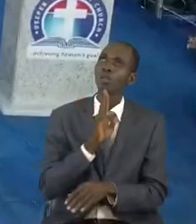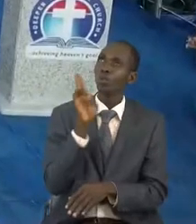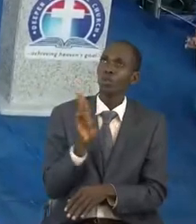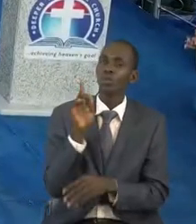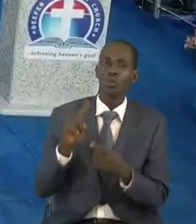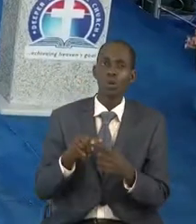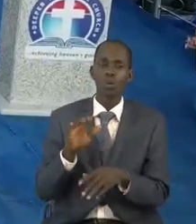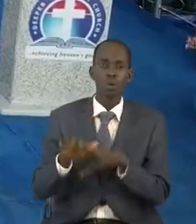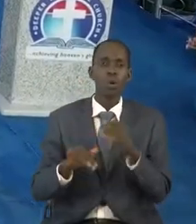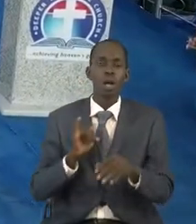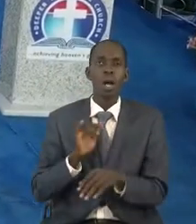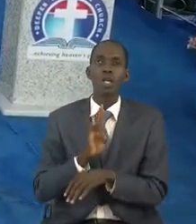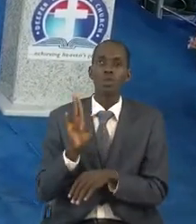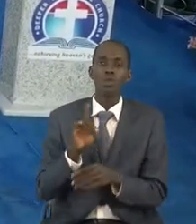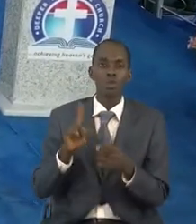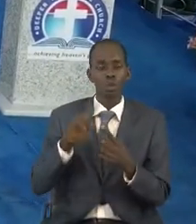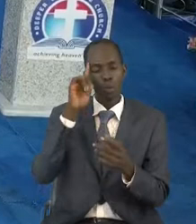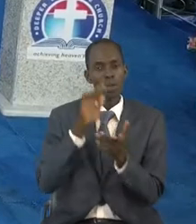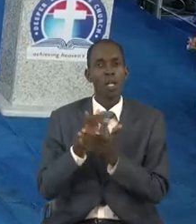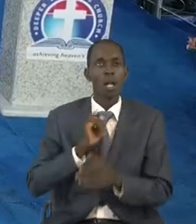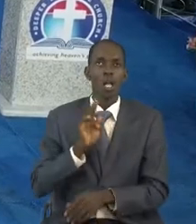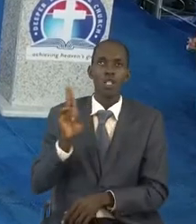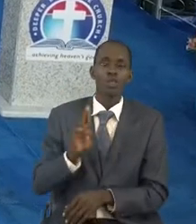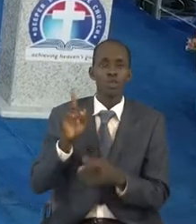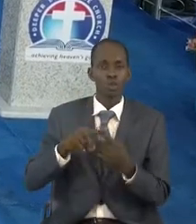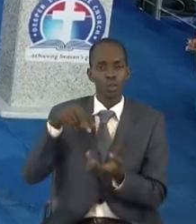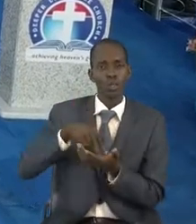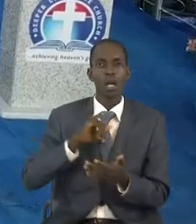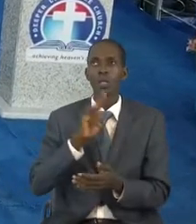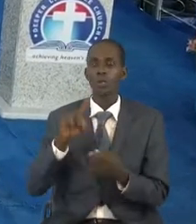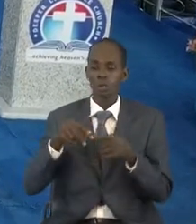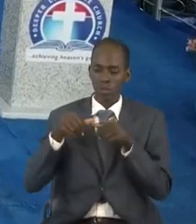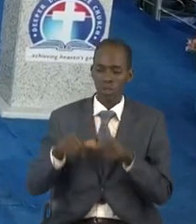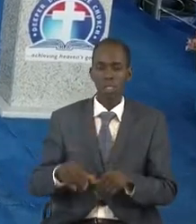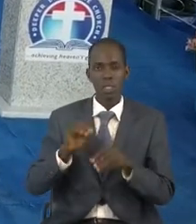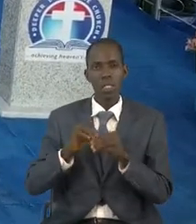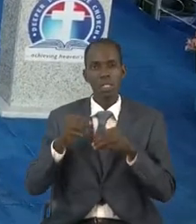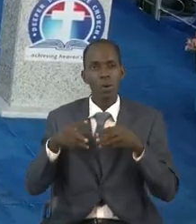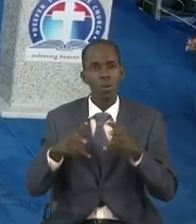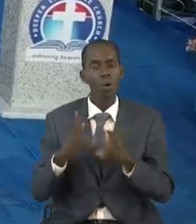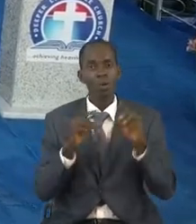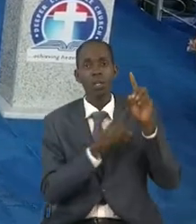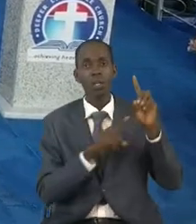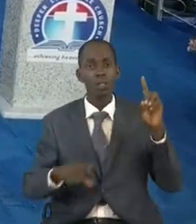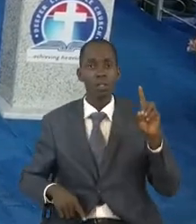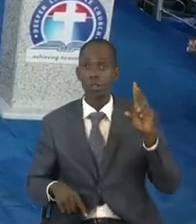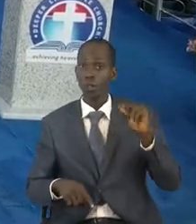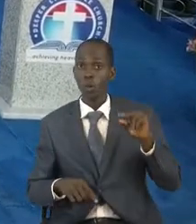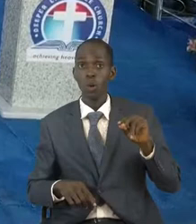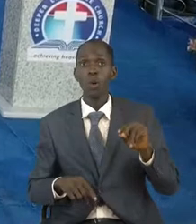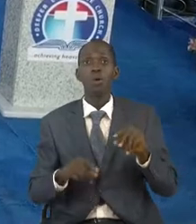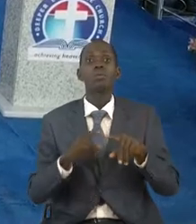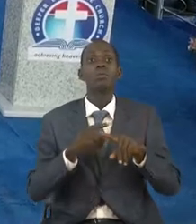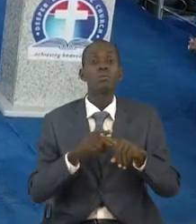to believe. I used to stand. I used to stay in the way of the Lord. But at the